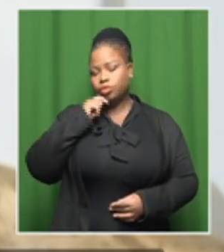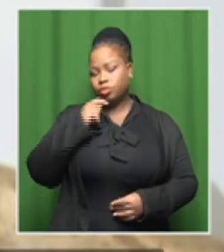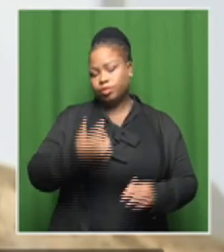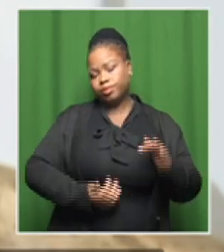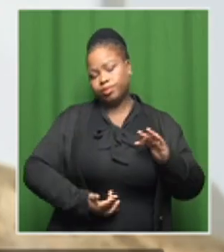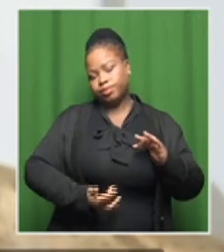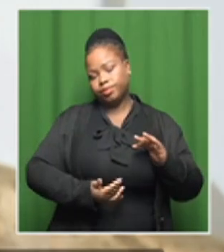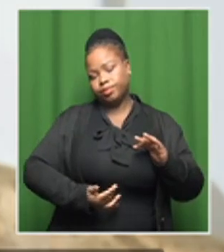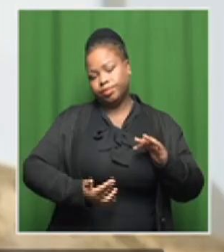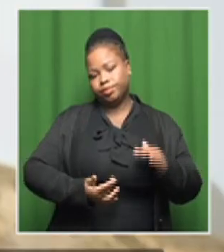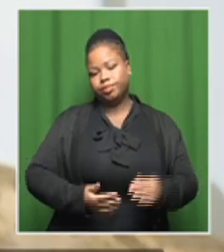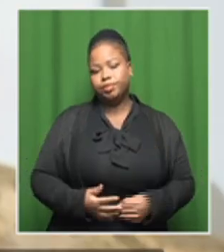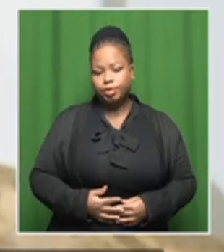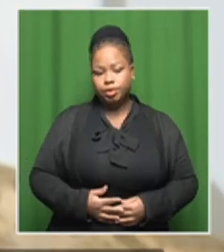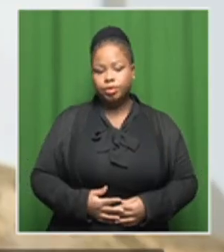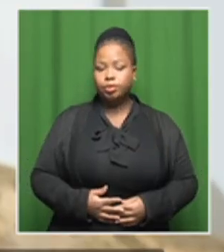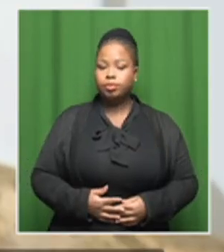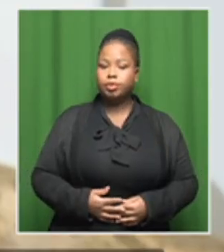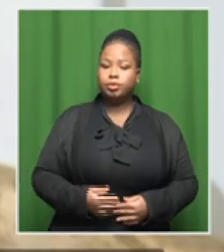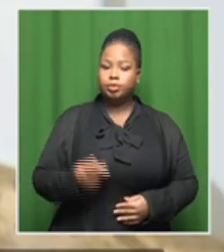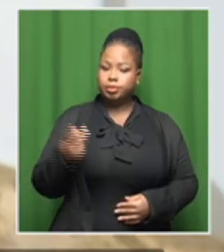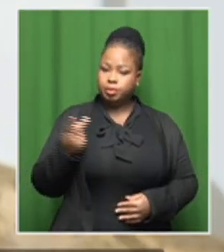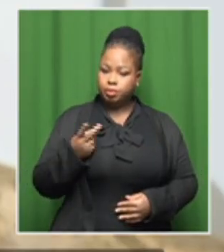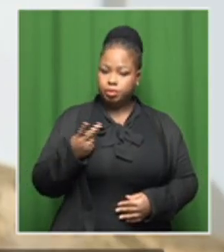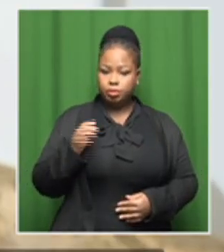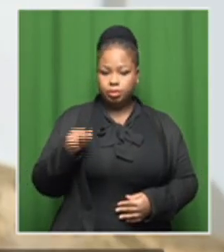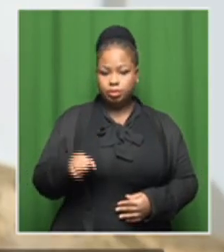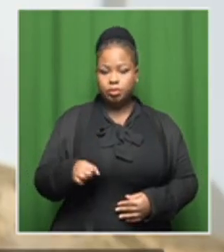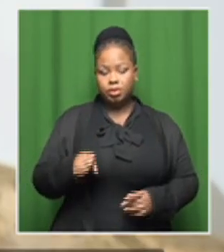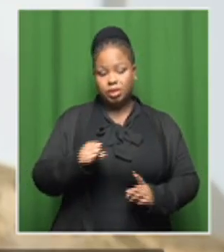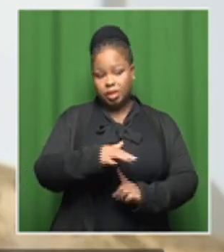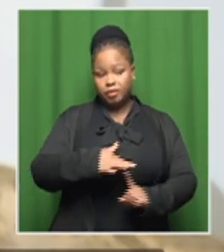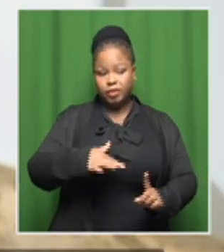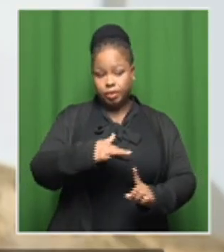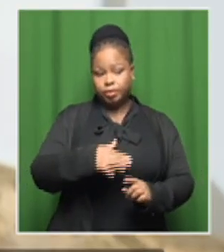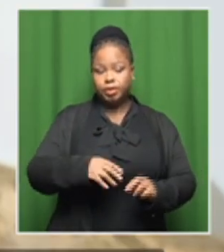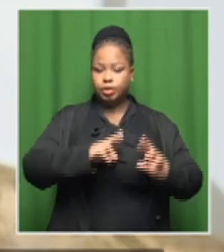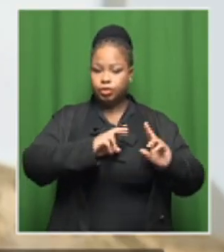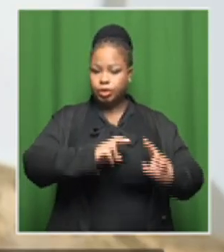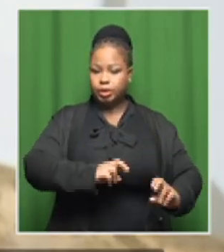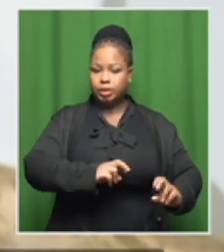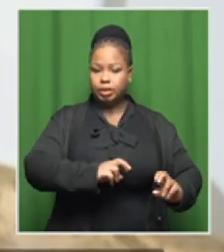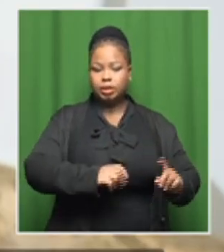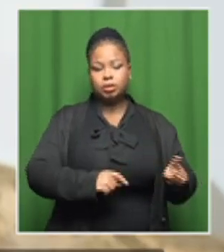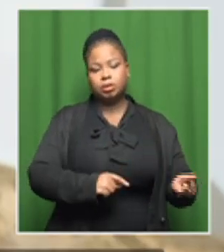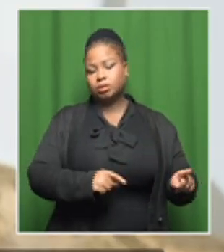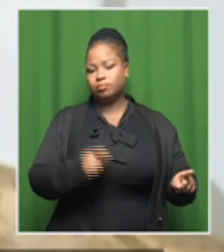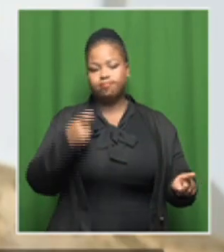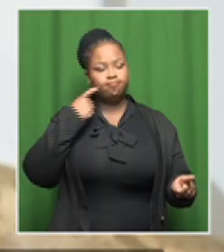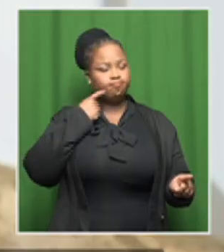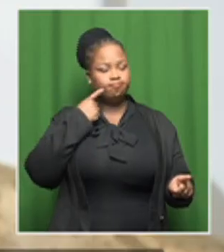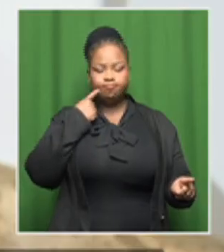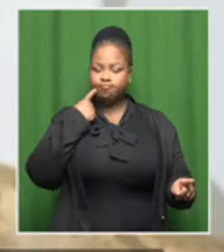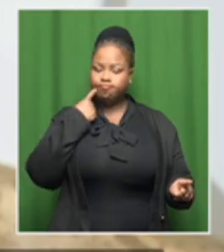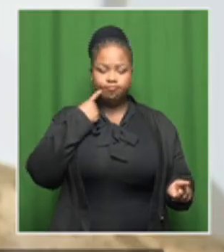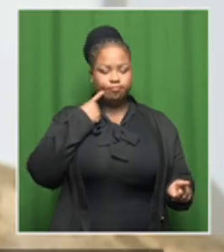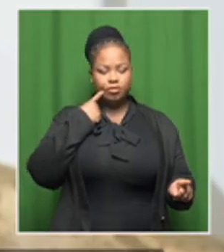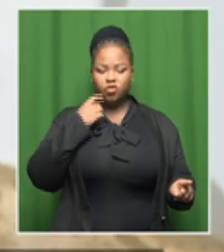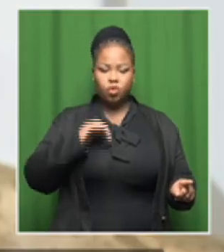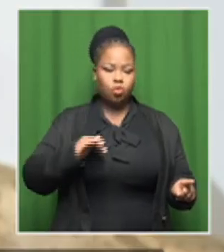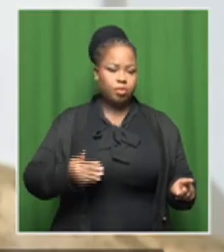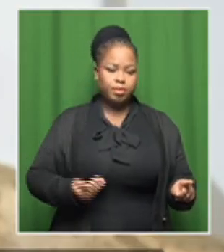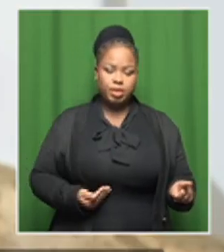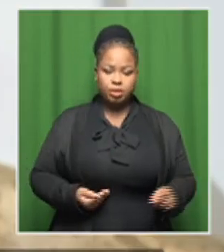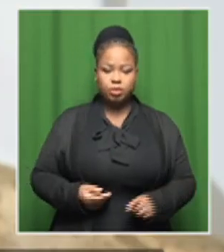inspire a lot of people. Certainly, the environment, the research environment, is not easy to women